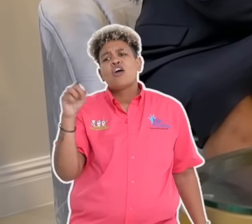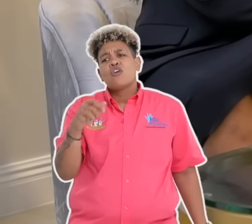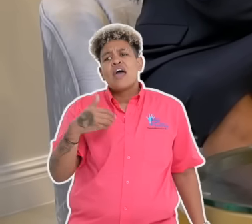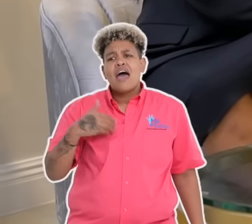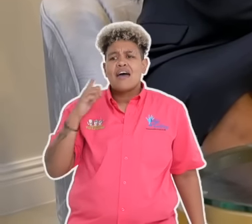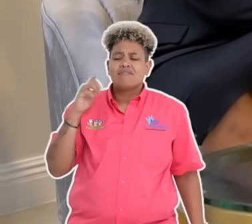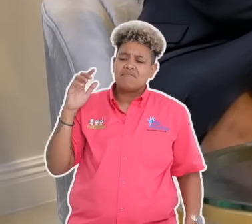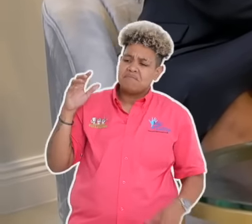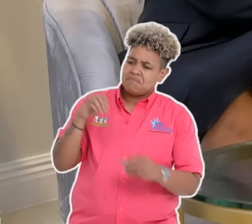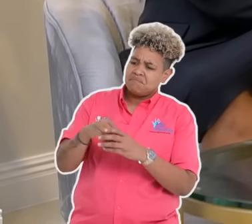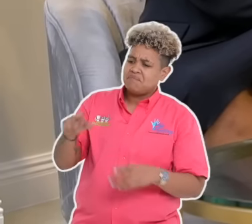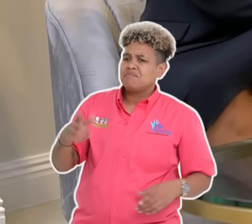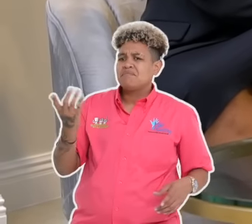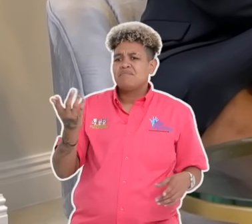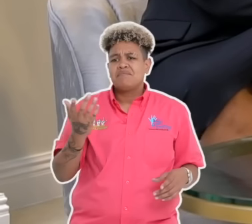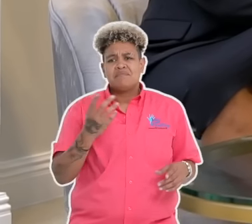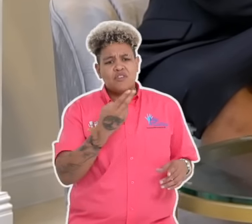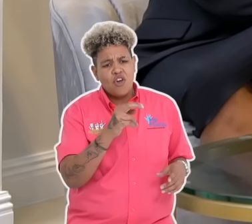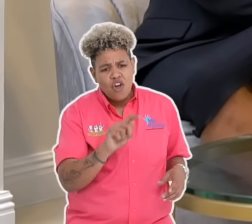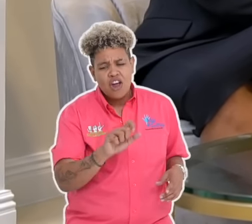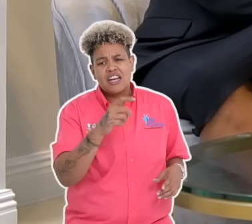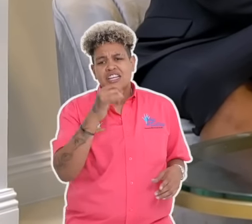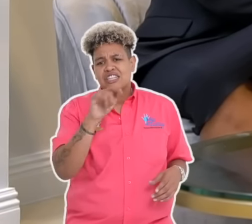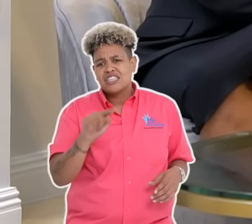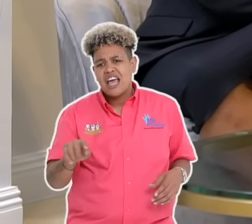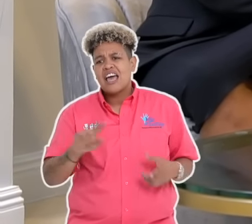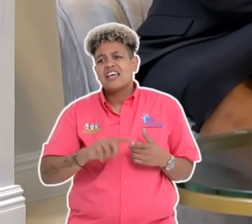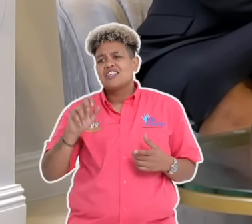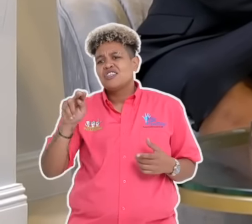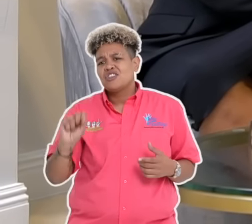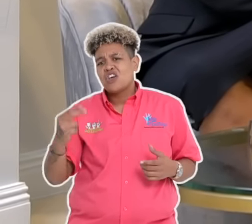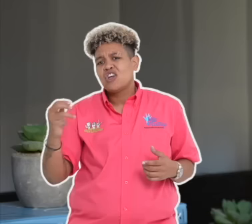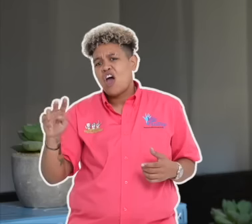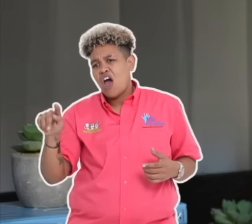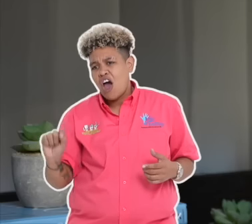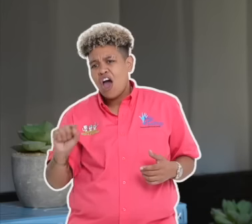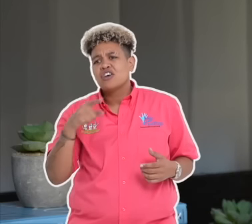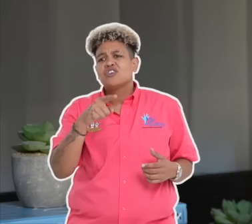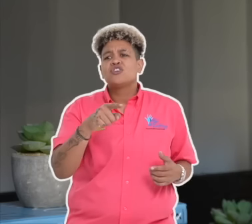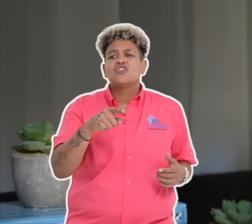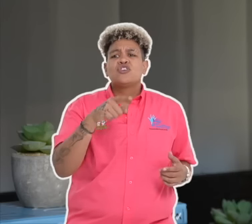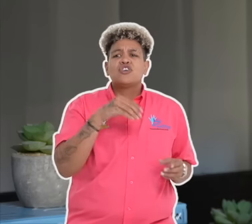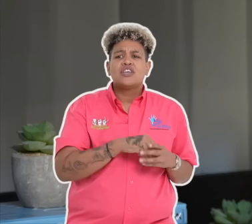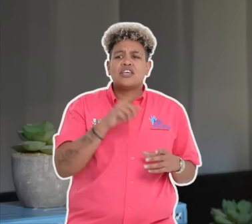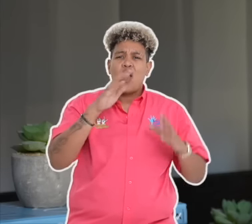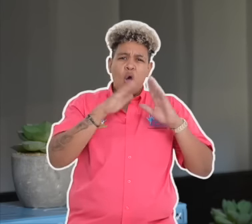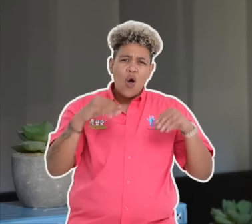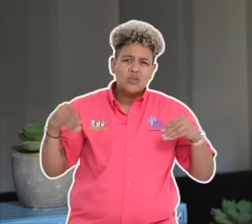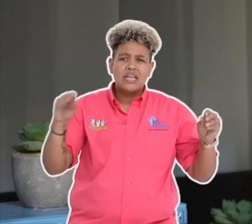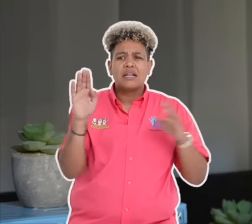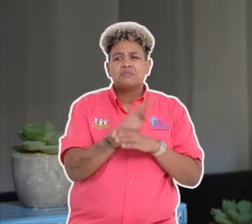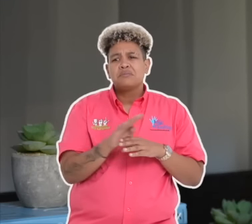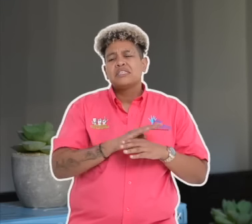16 companies. You have stakes in Jazz, the Hornets, the Suns, Hawks, excuse me. You are